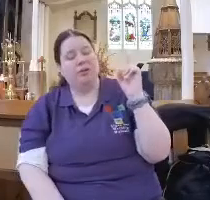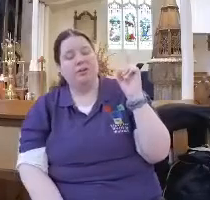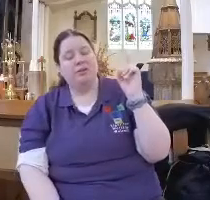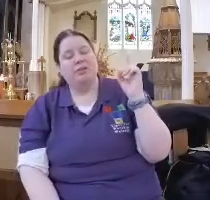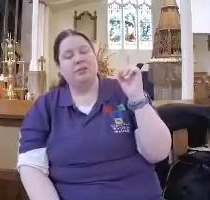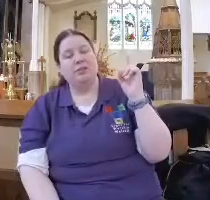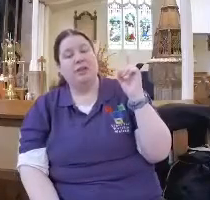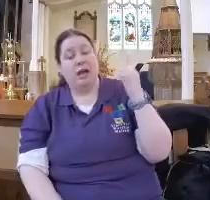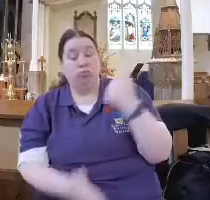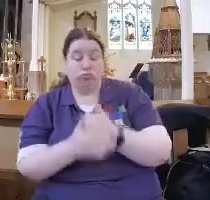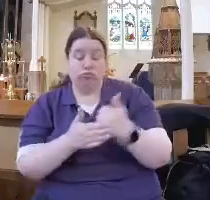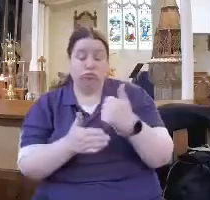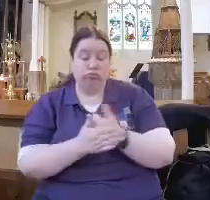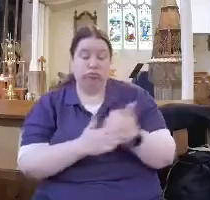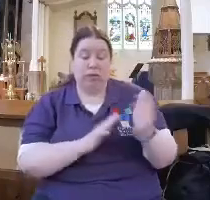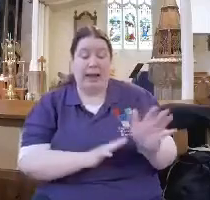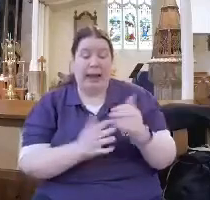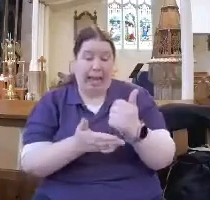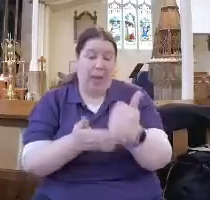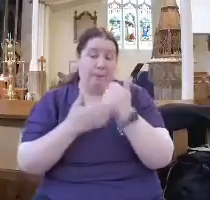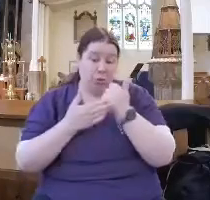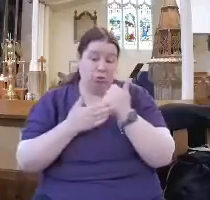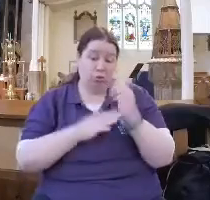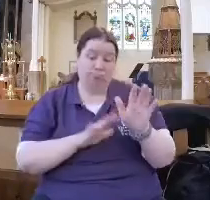that by keeping you on track.